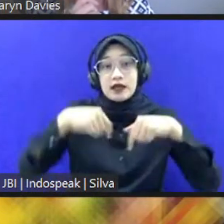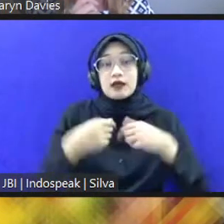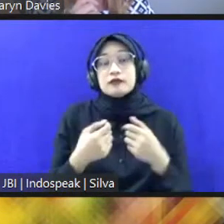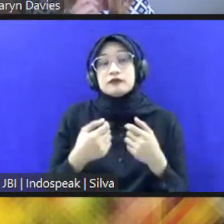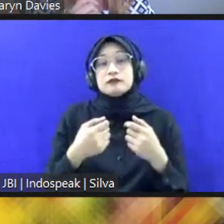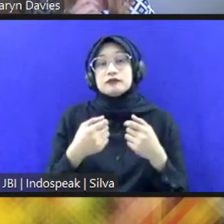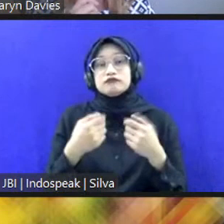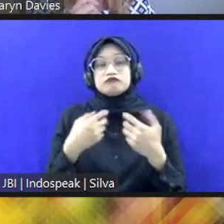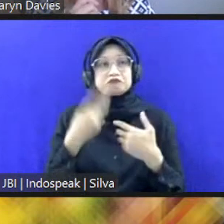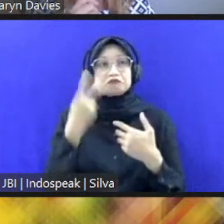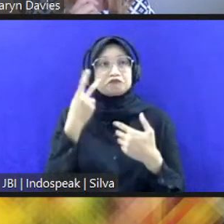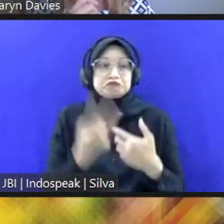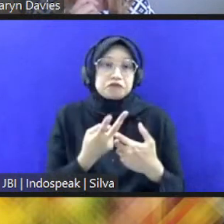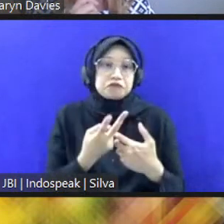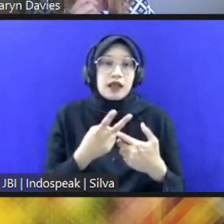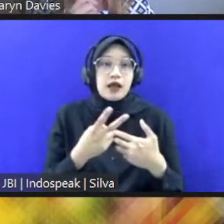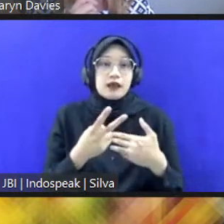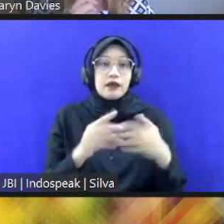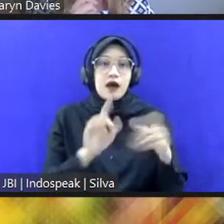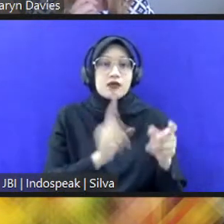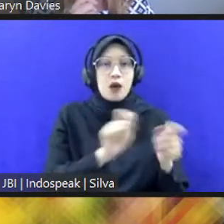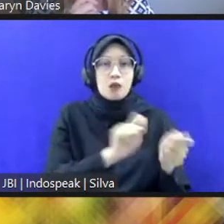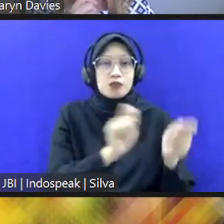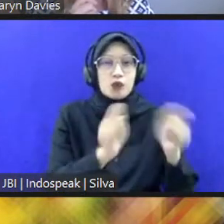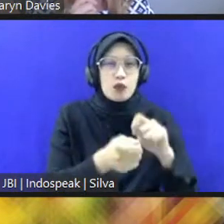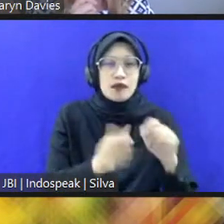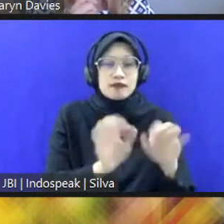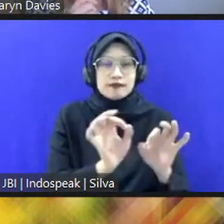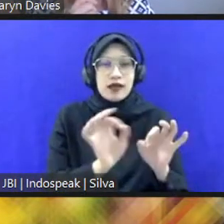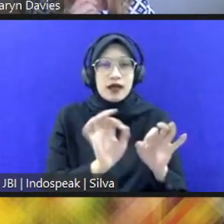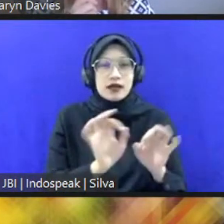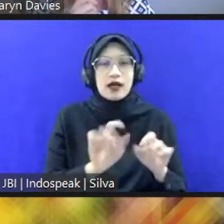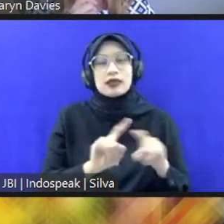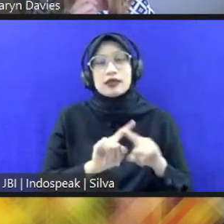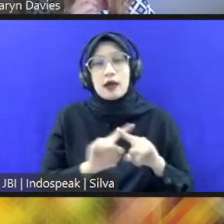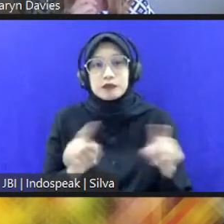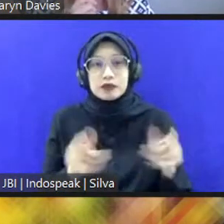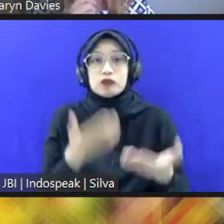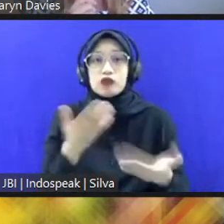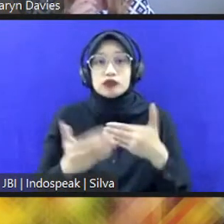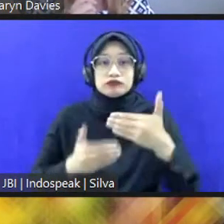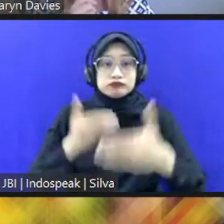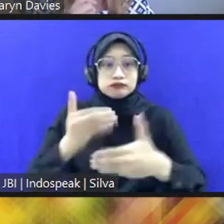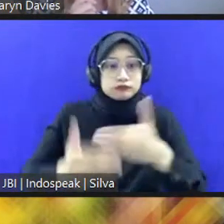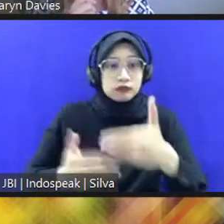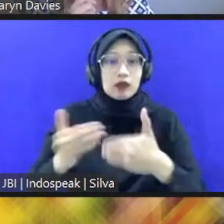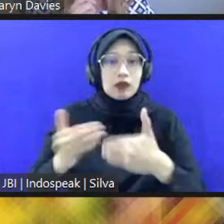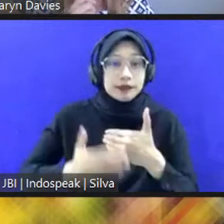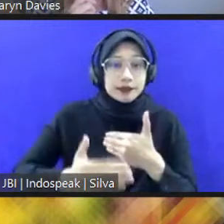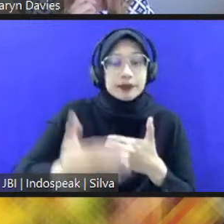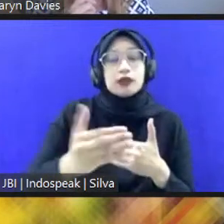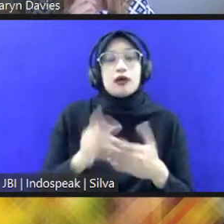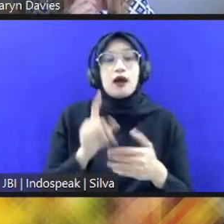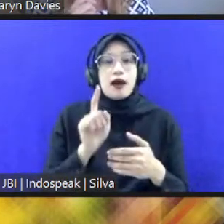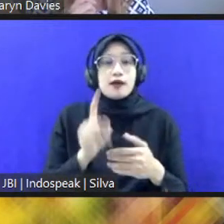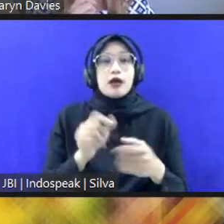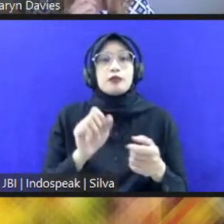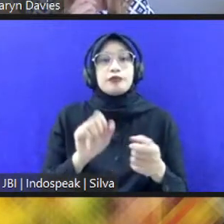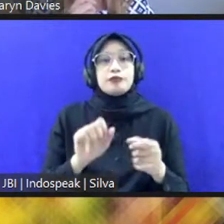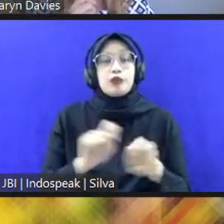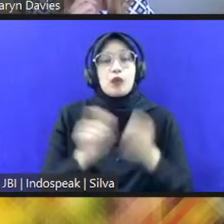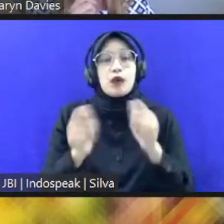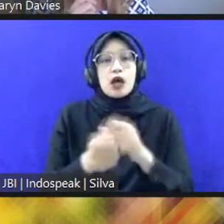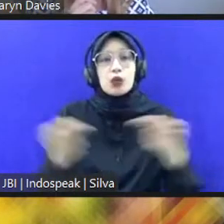seeing that happening, but it could materialise down the track. The third thing